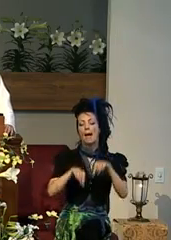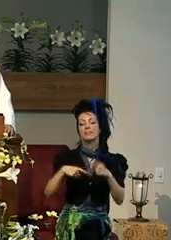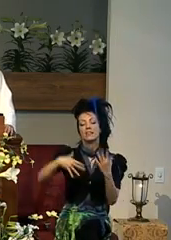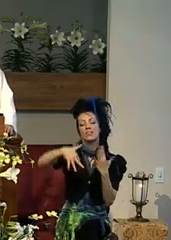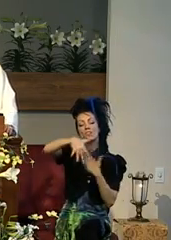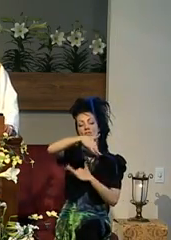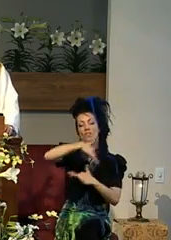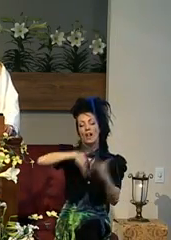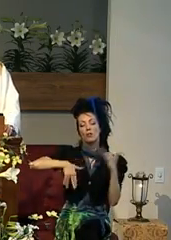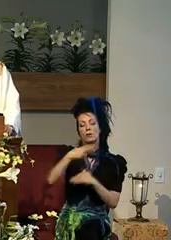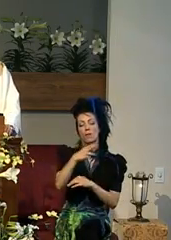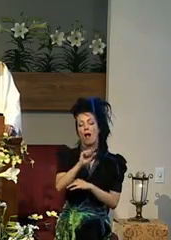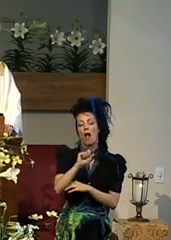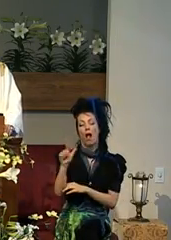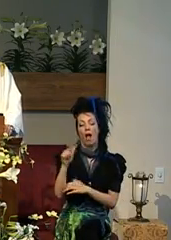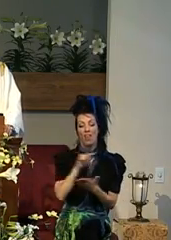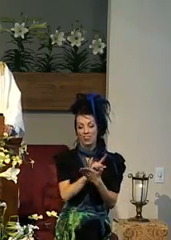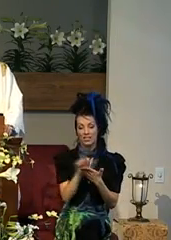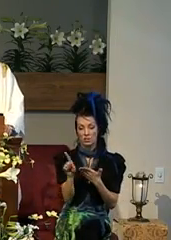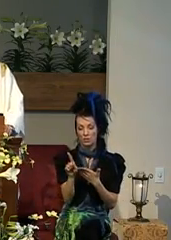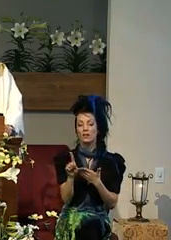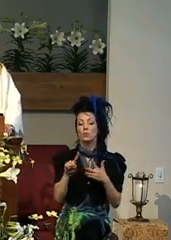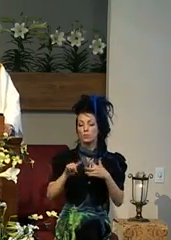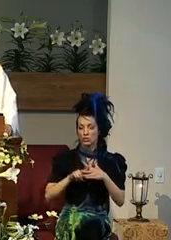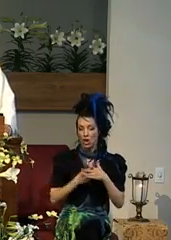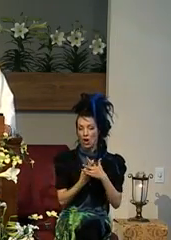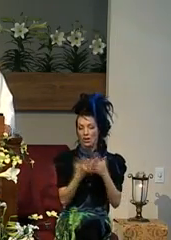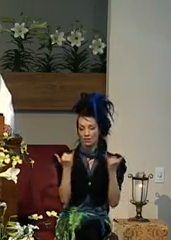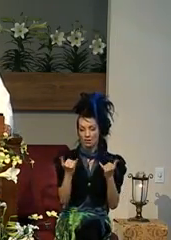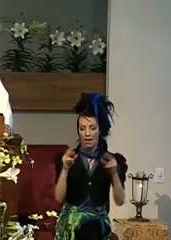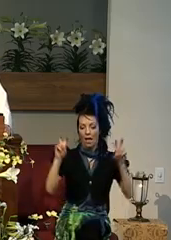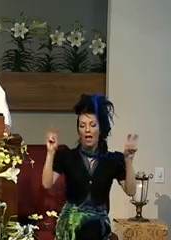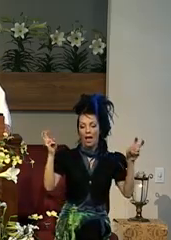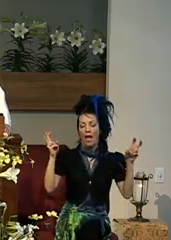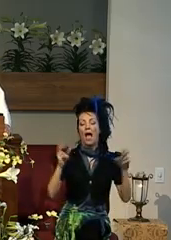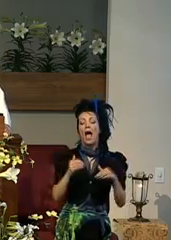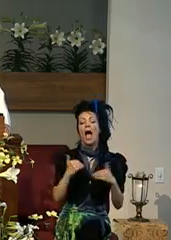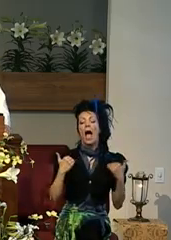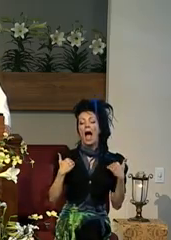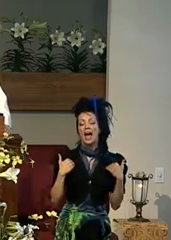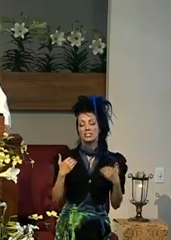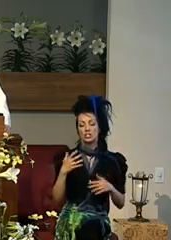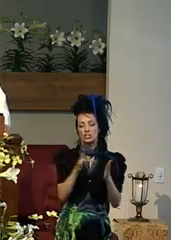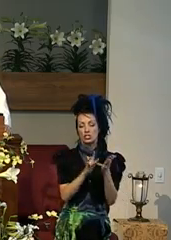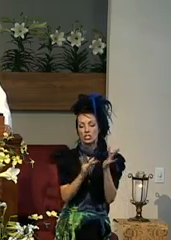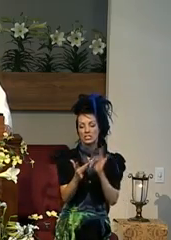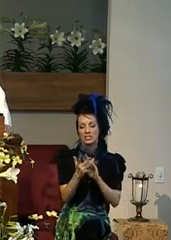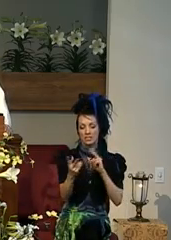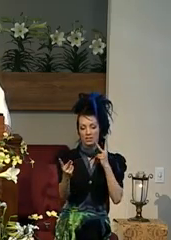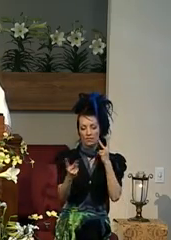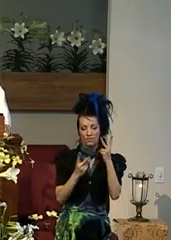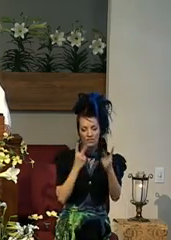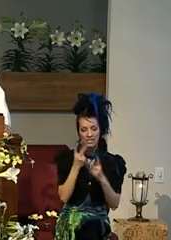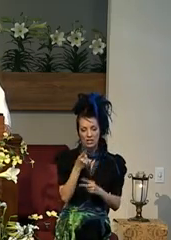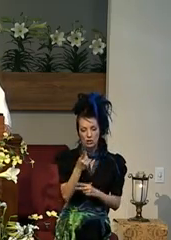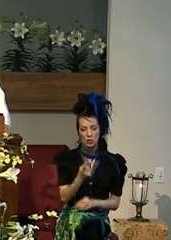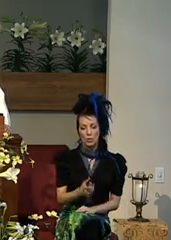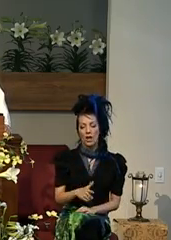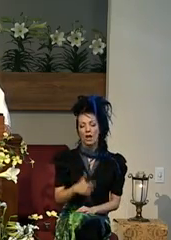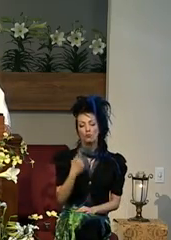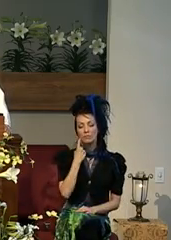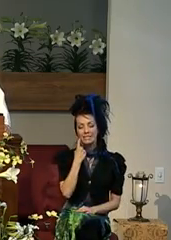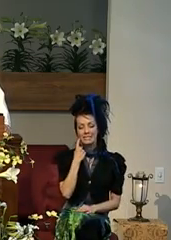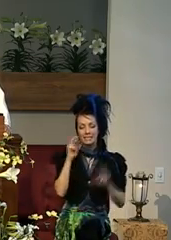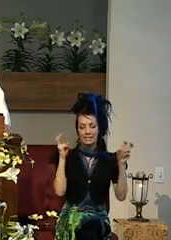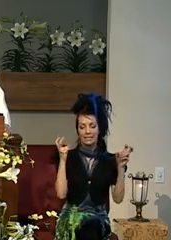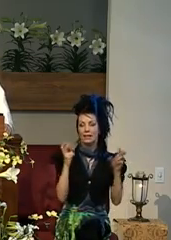beginning a new Bible study entitled, Has Jesus Visited You Lately? And on April the 11th, we'll be in the upper room, April the